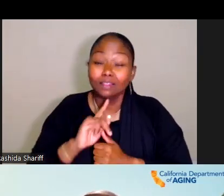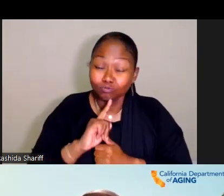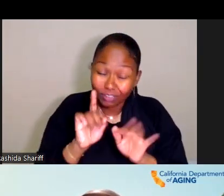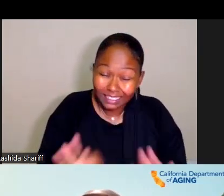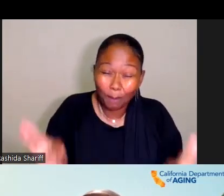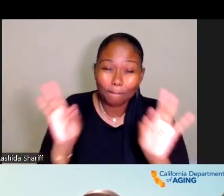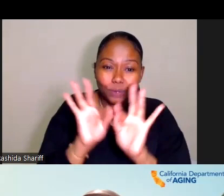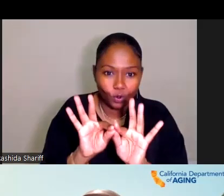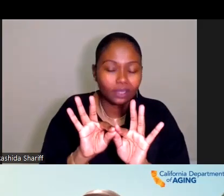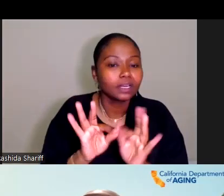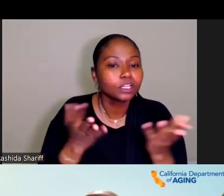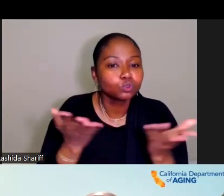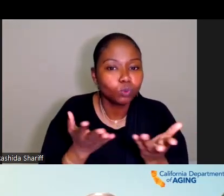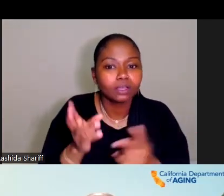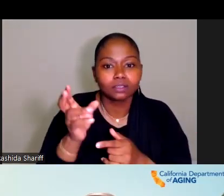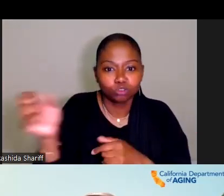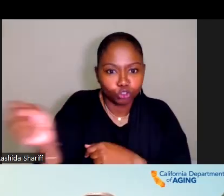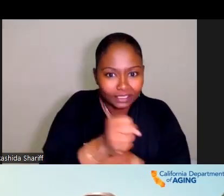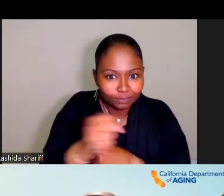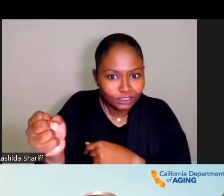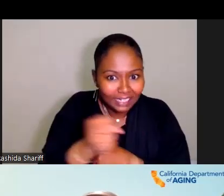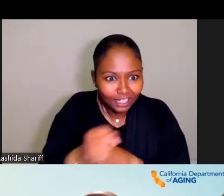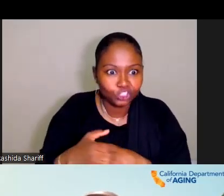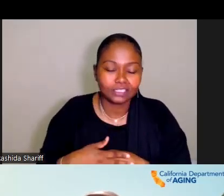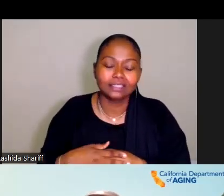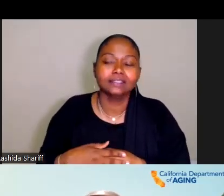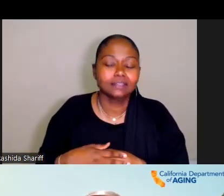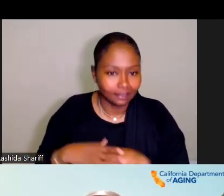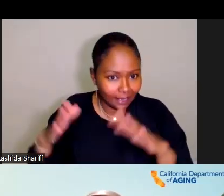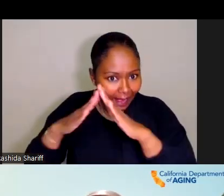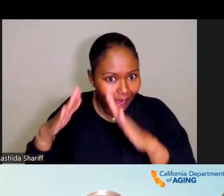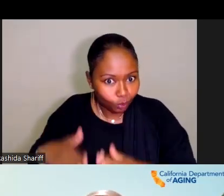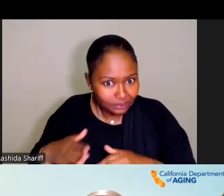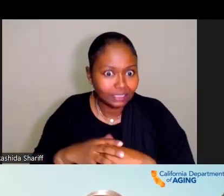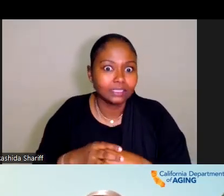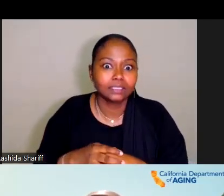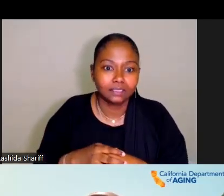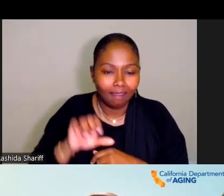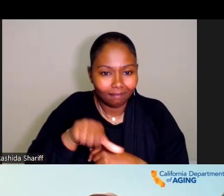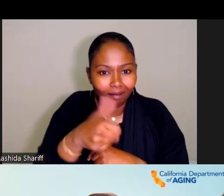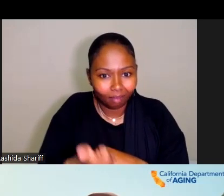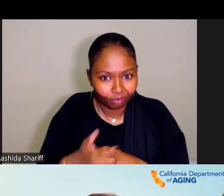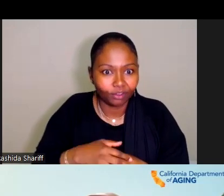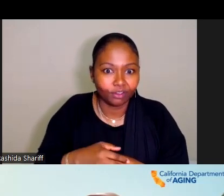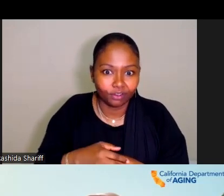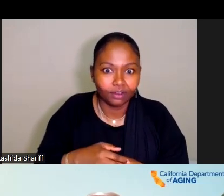services around transportation and housing that are represented by other cabinet agencies. So we're just starting